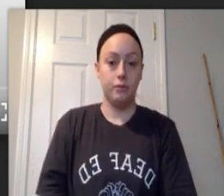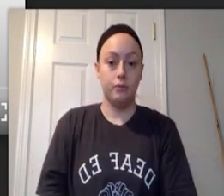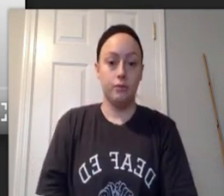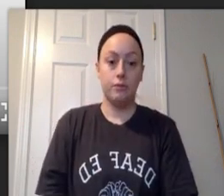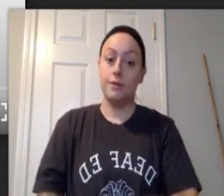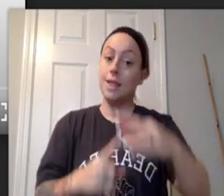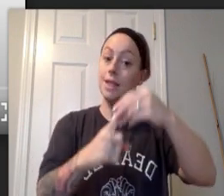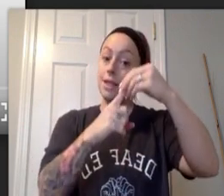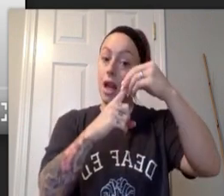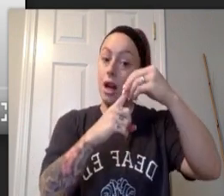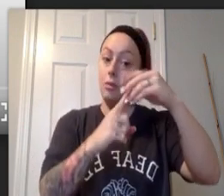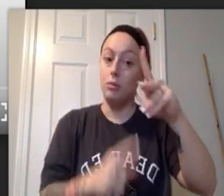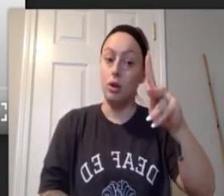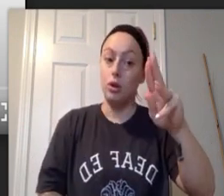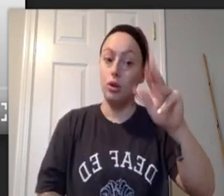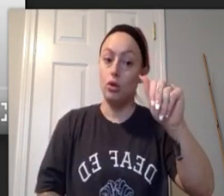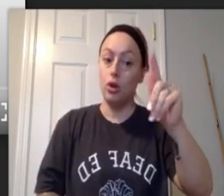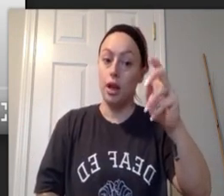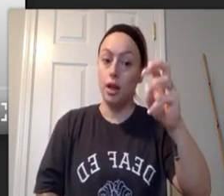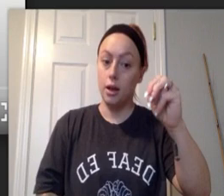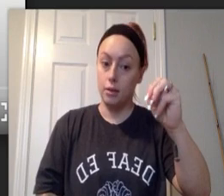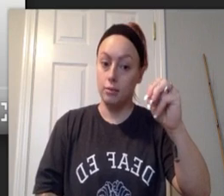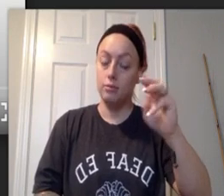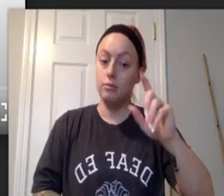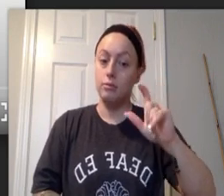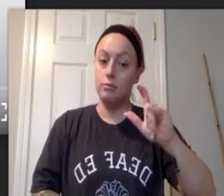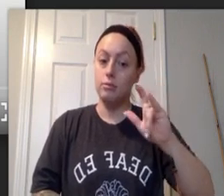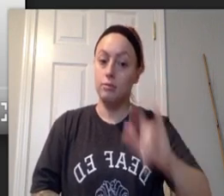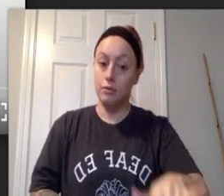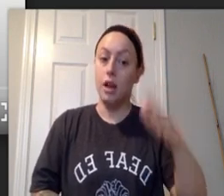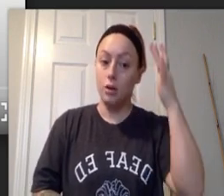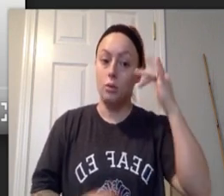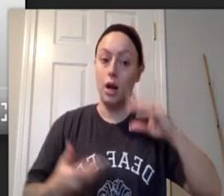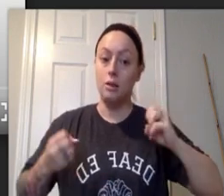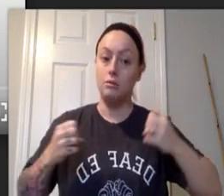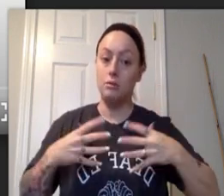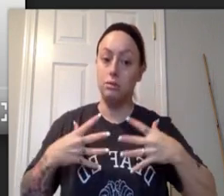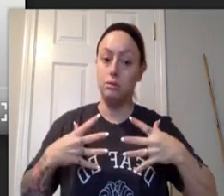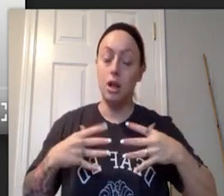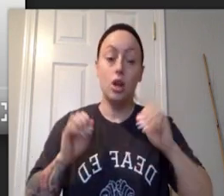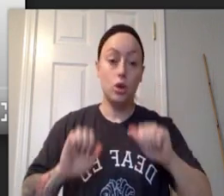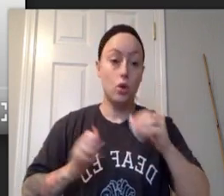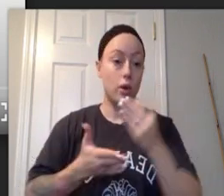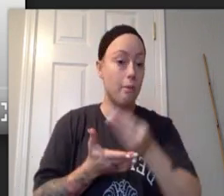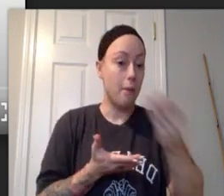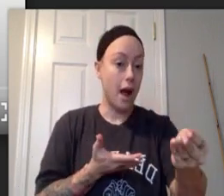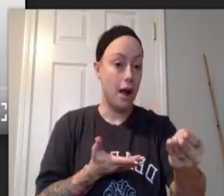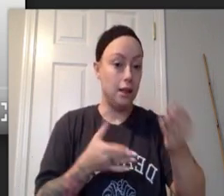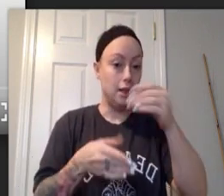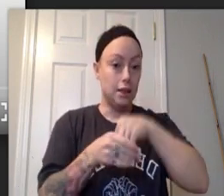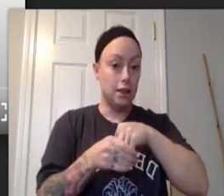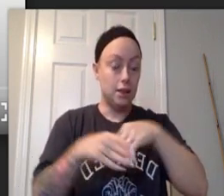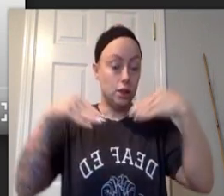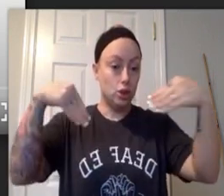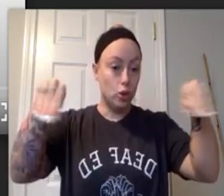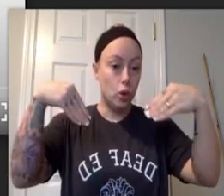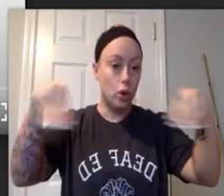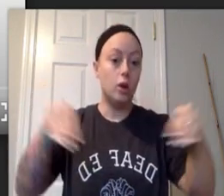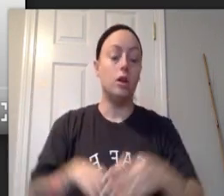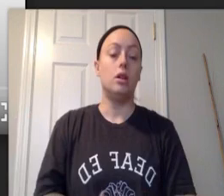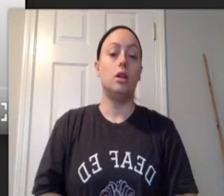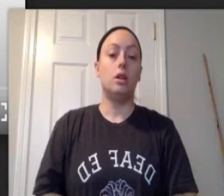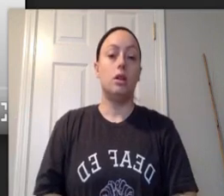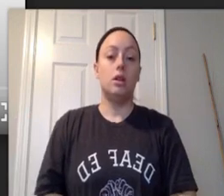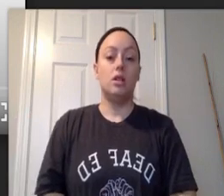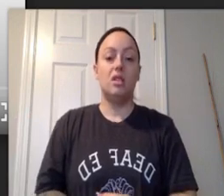Except kratom, which is what makes it so terrifying. And that you can purchase over the counter. Right, and that's, because it's just being sold